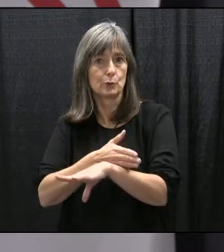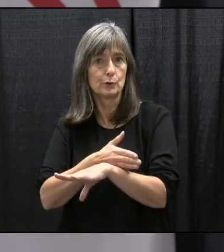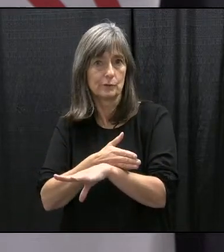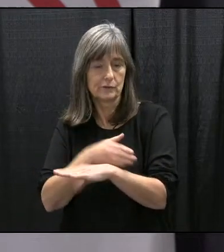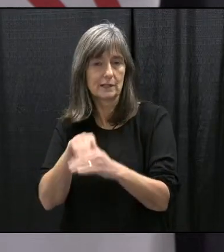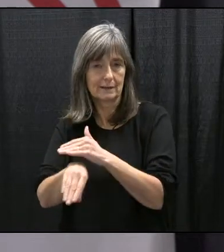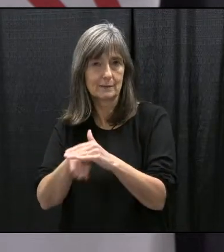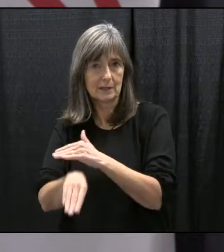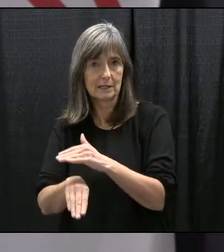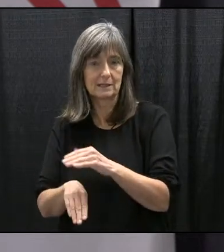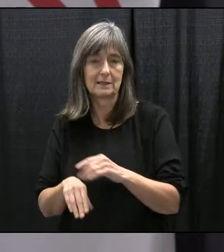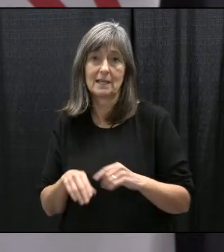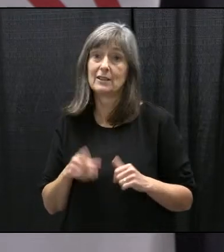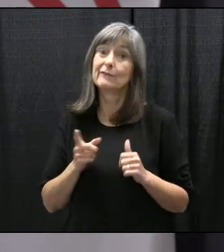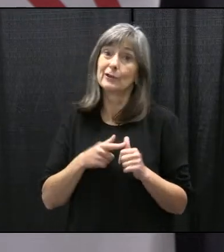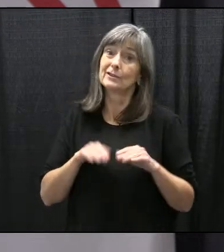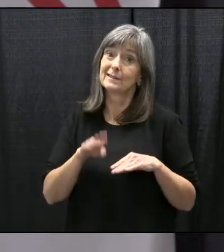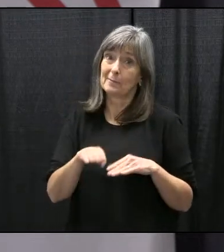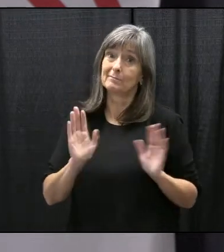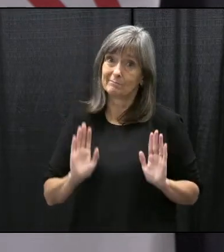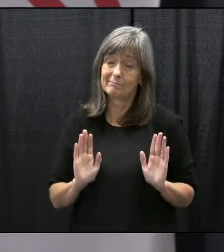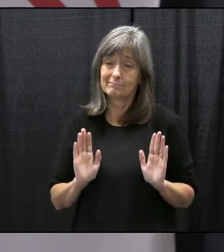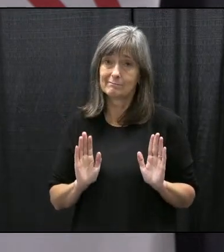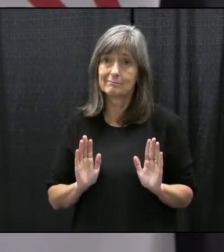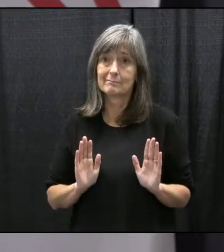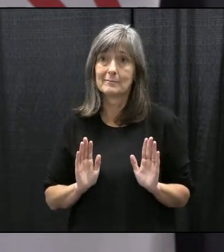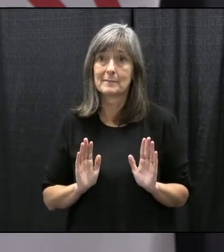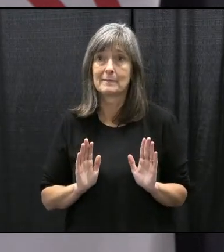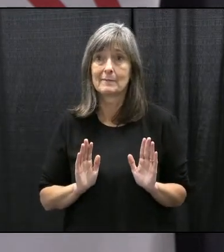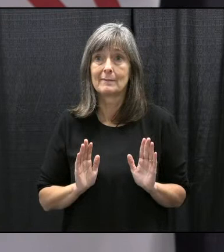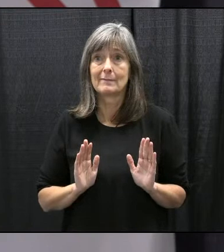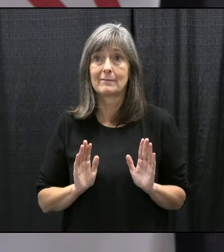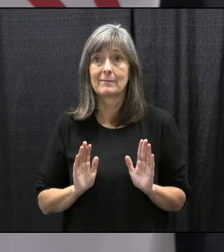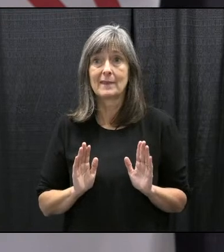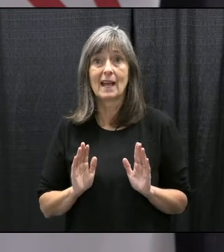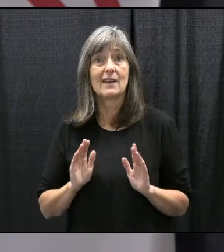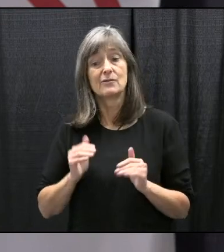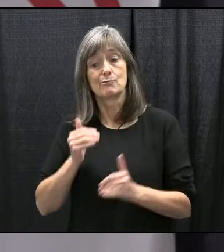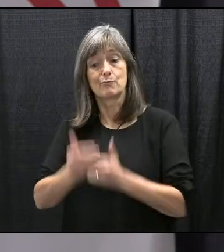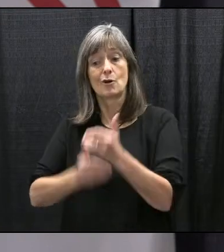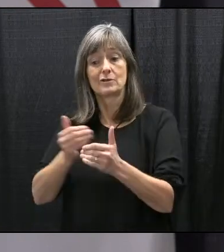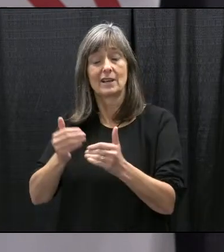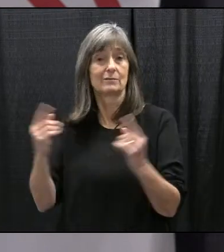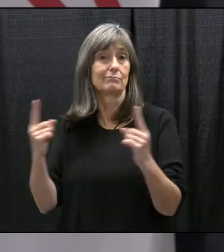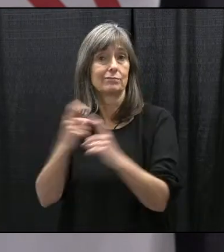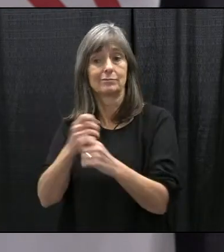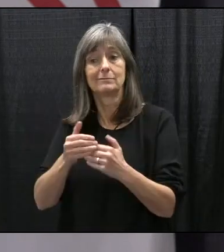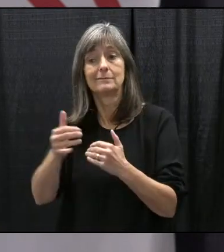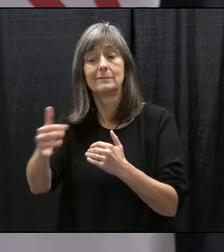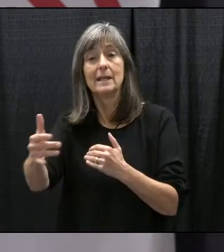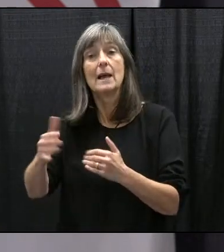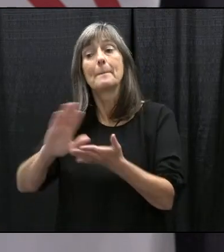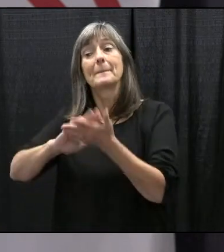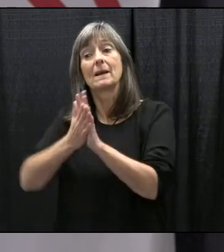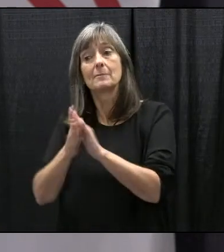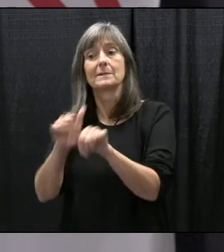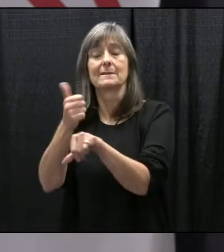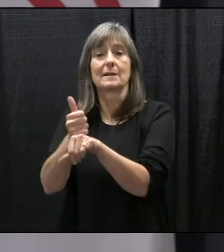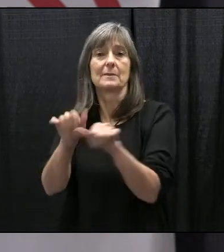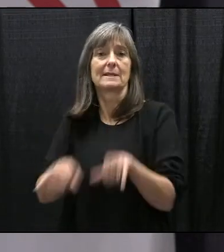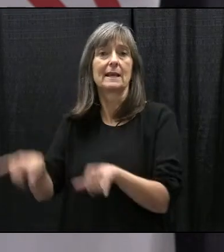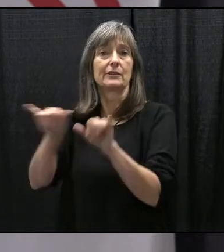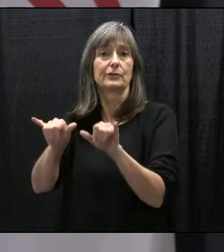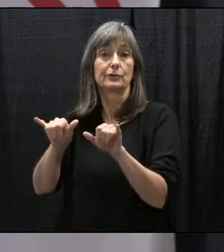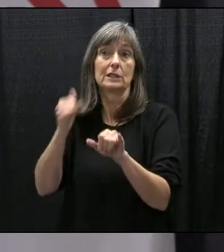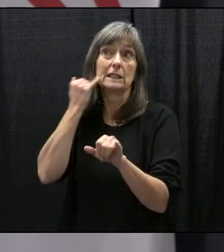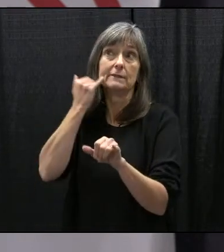really step 1 to what will be a very comprehensive process to put in standards, whether it's for